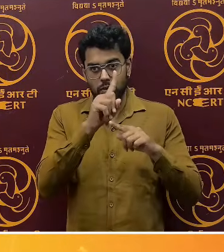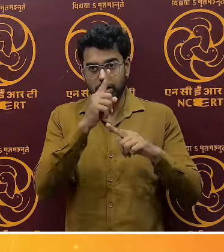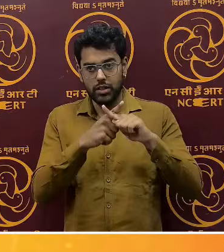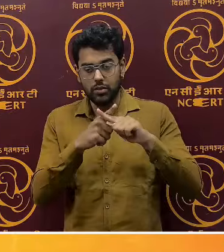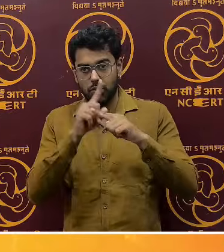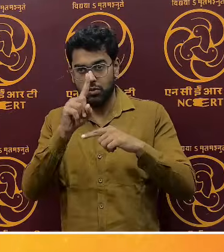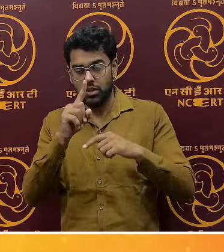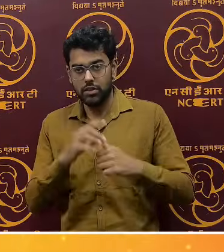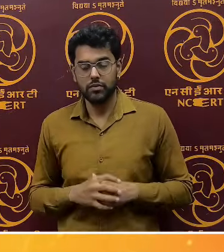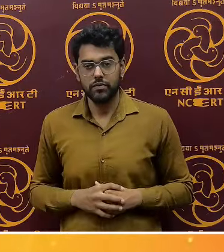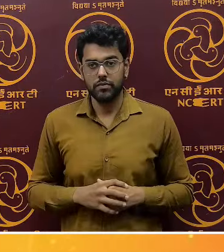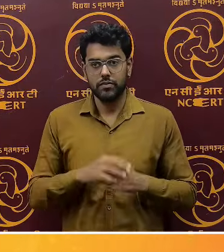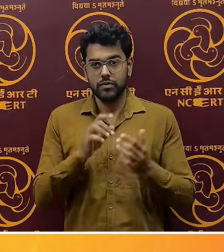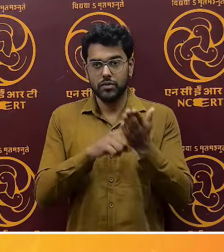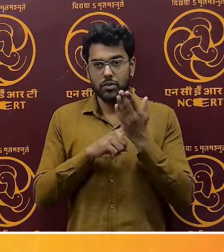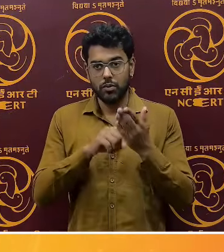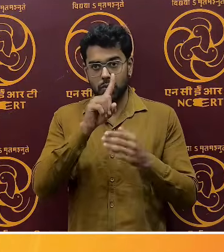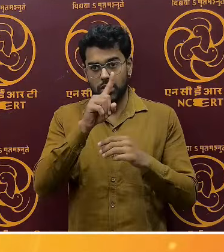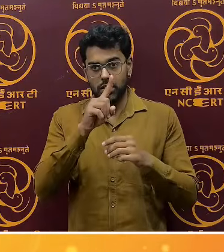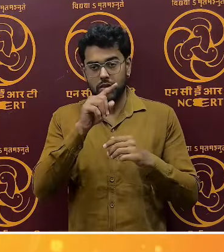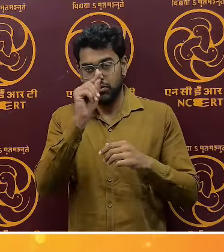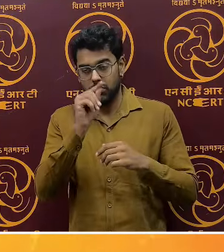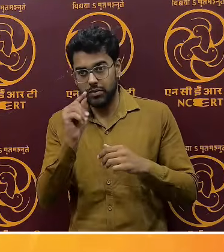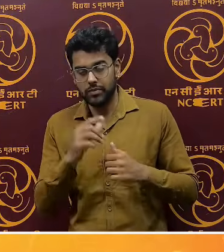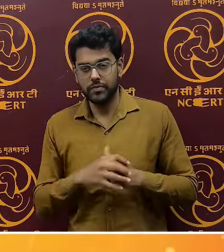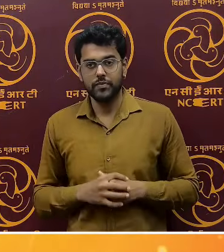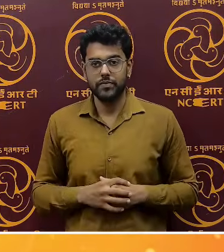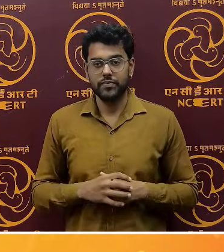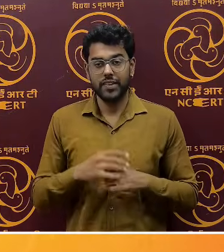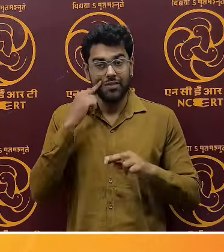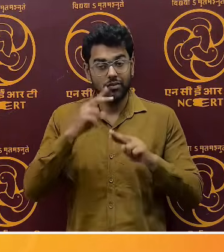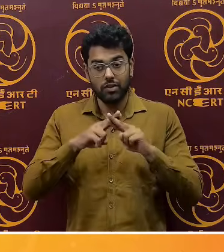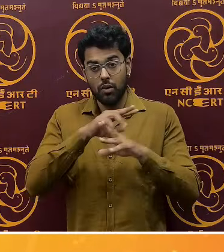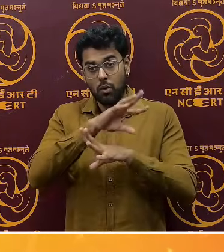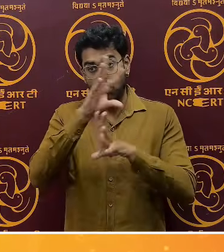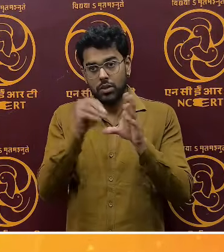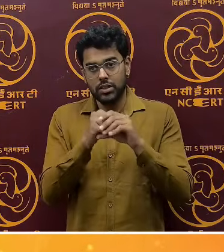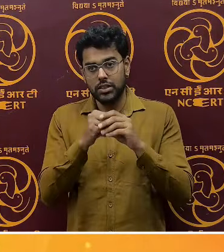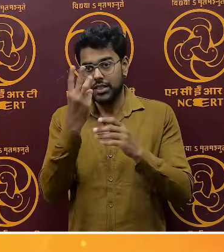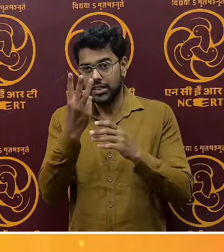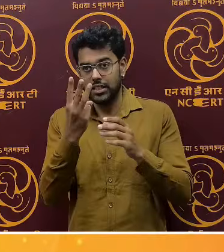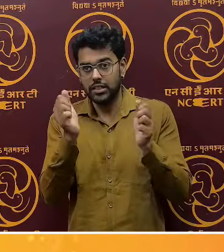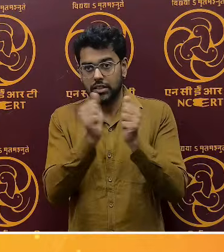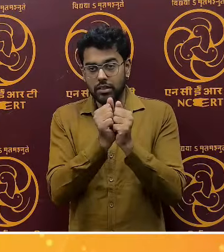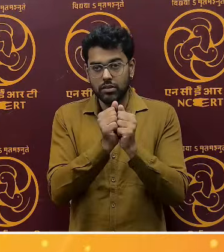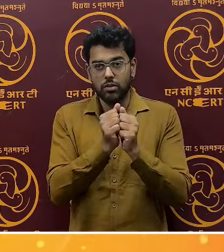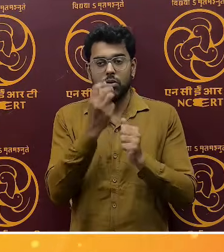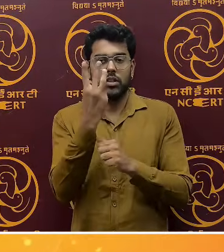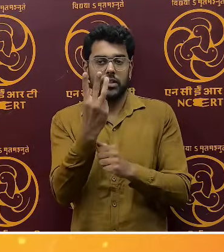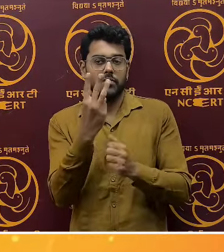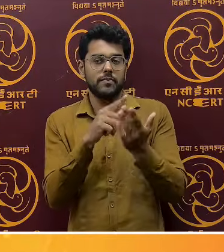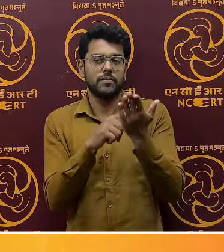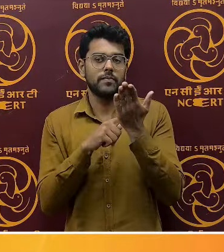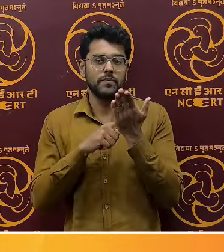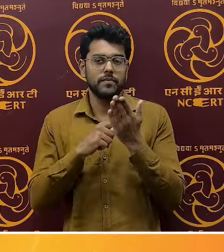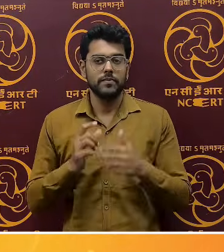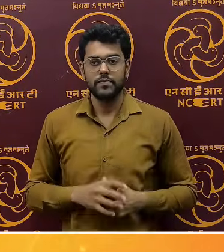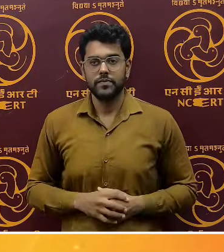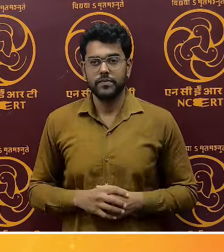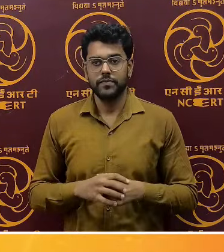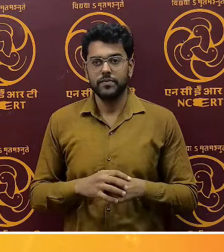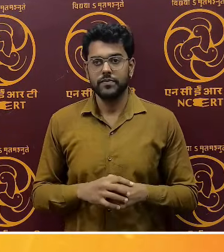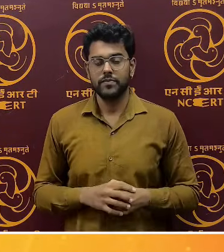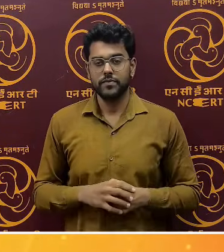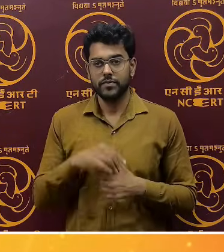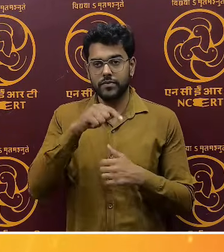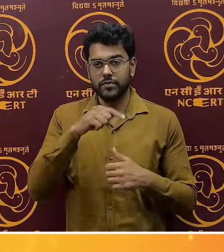1 square unit, 1 square unit and 1 square unit. So if we add all the 3, that becomes 3. So area